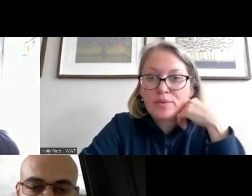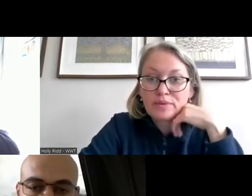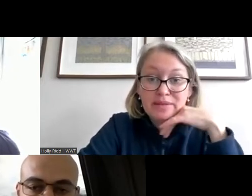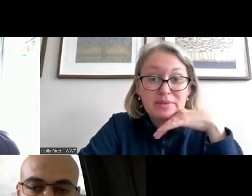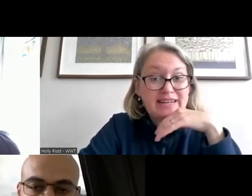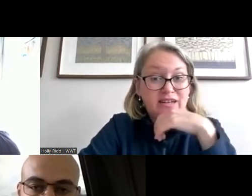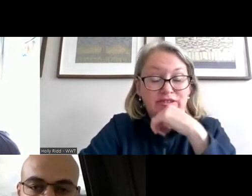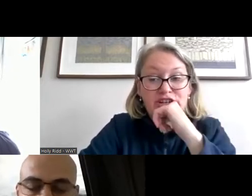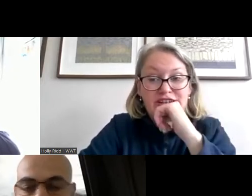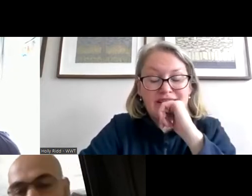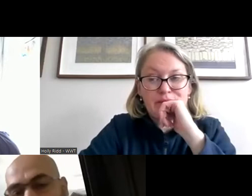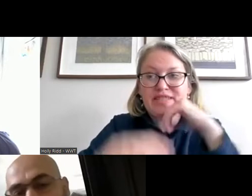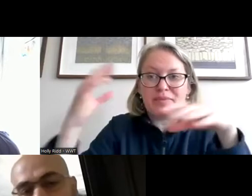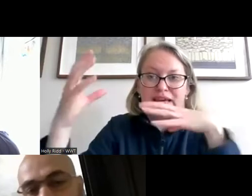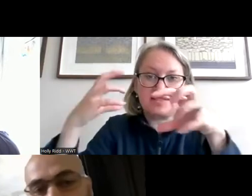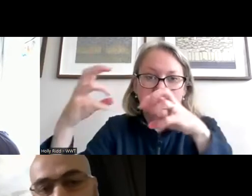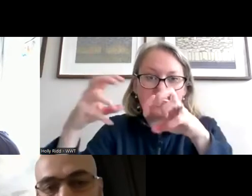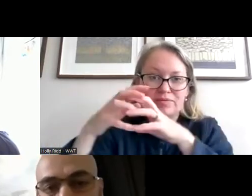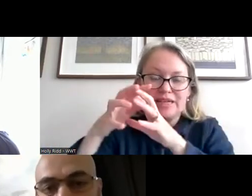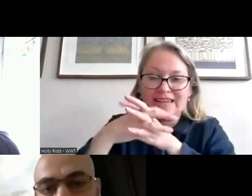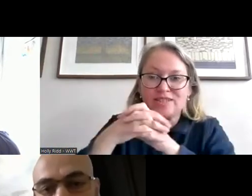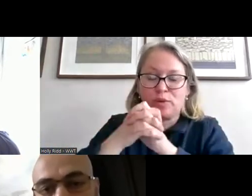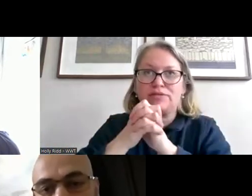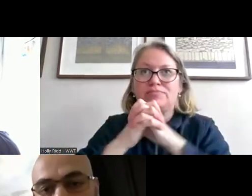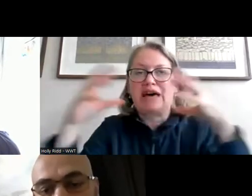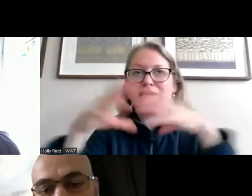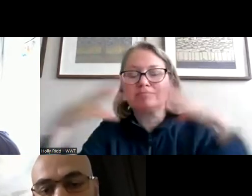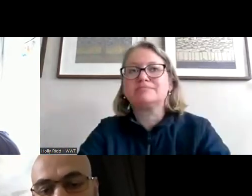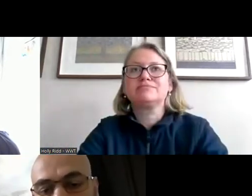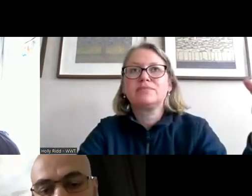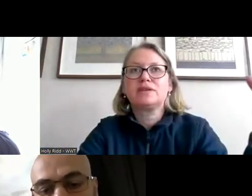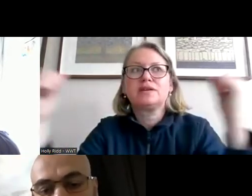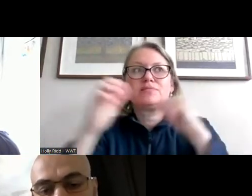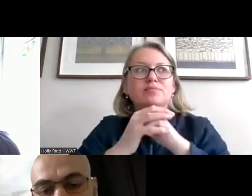No, I was simply kind of trying to, there's something else that kind of connects with that,